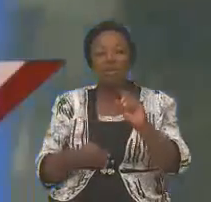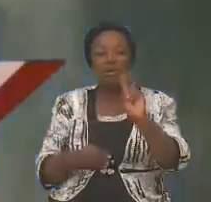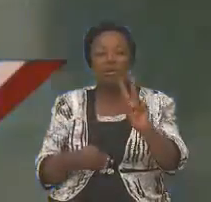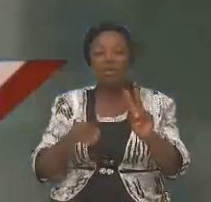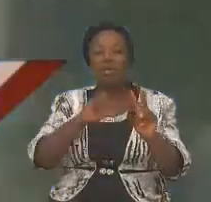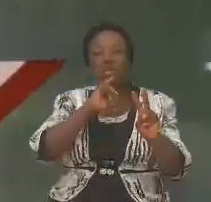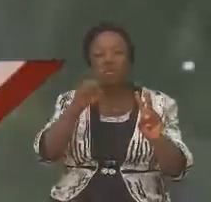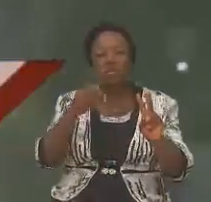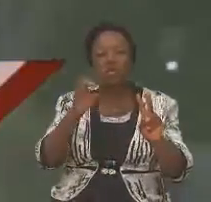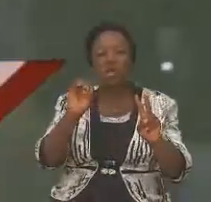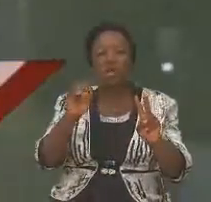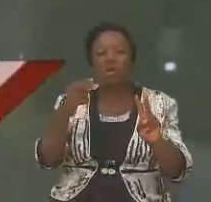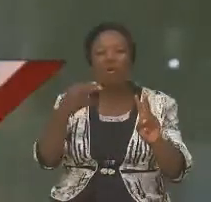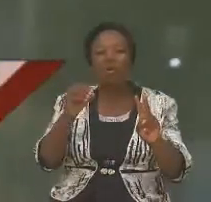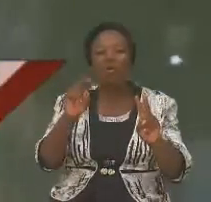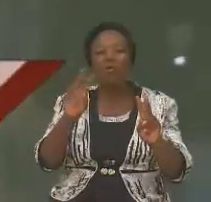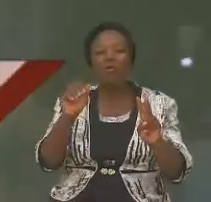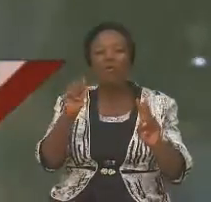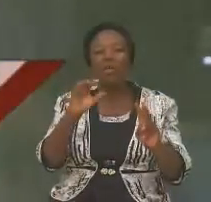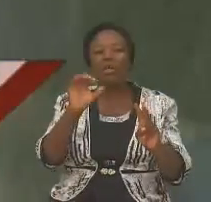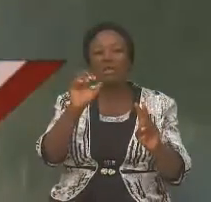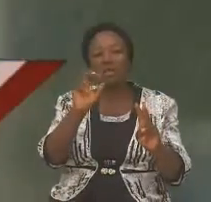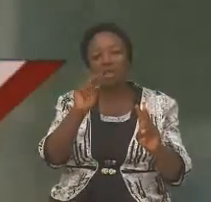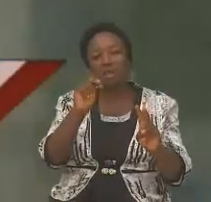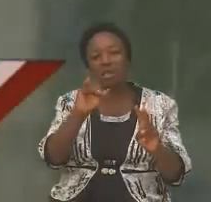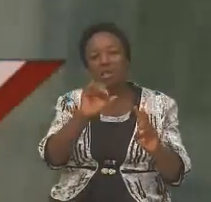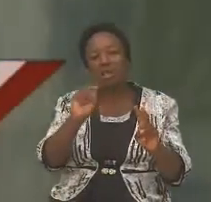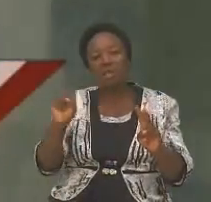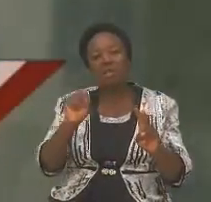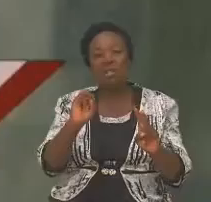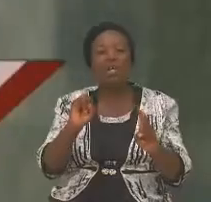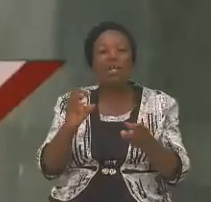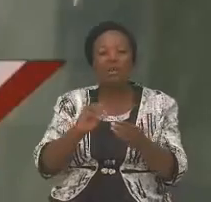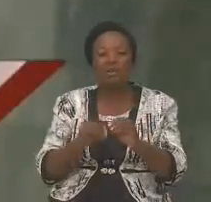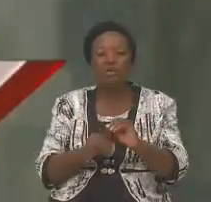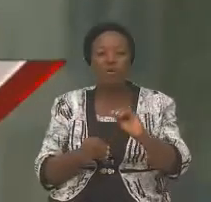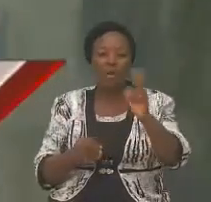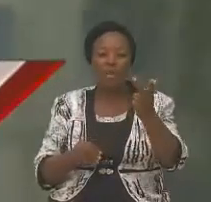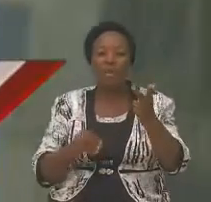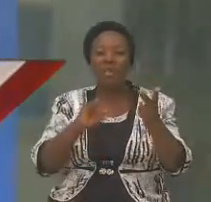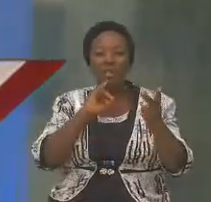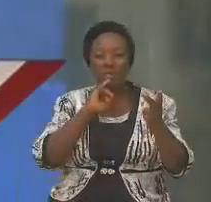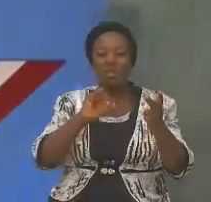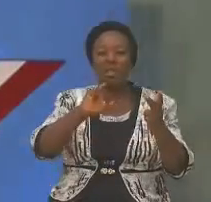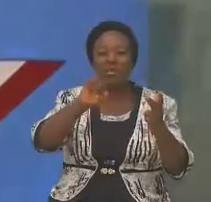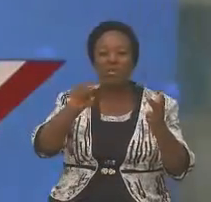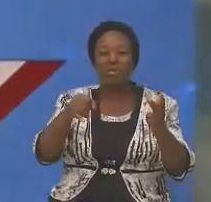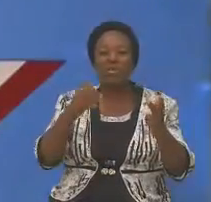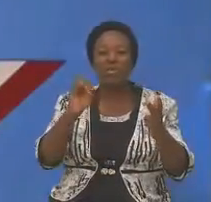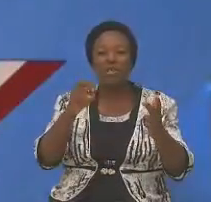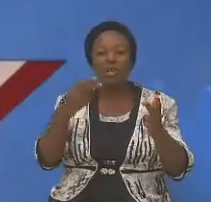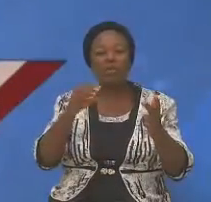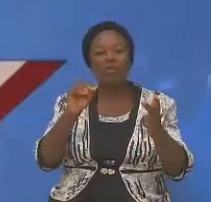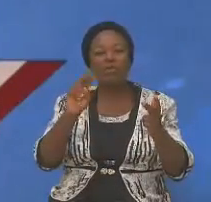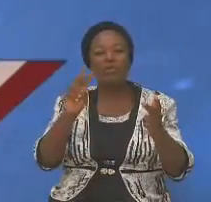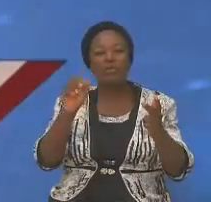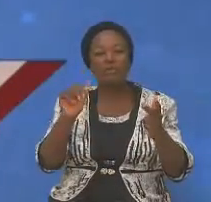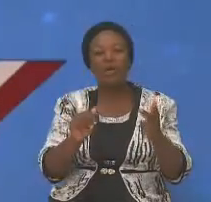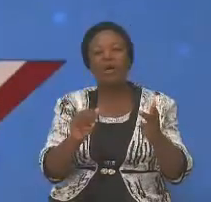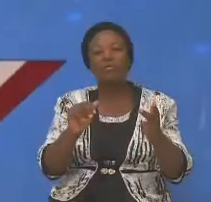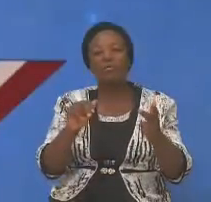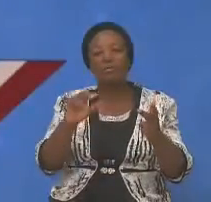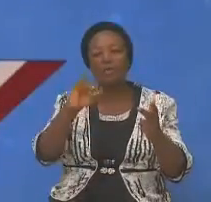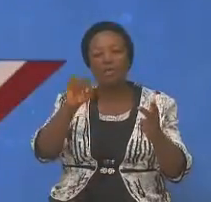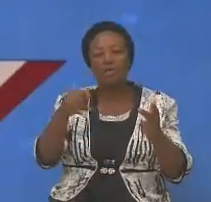I come to the third redemptive name of the Lord. And this is our peace